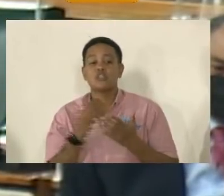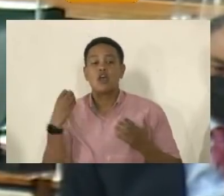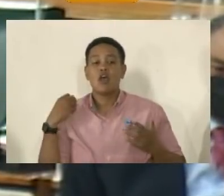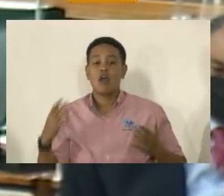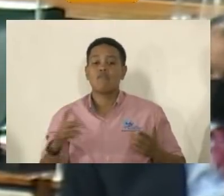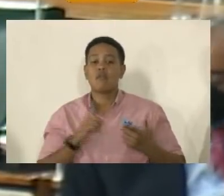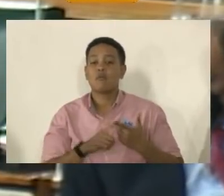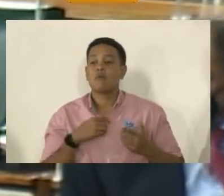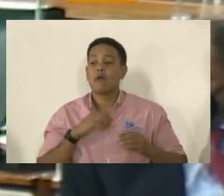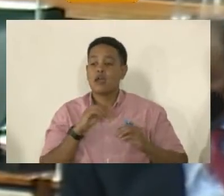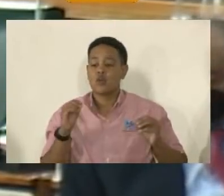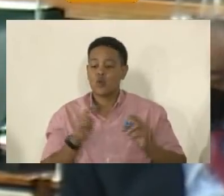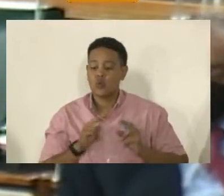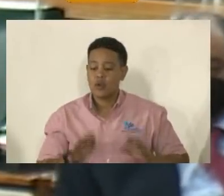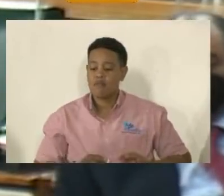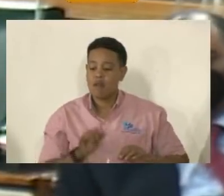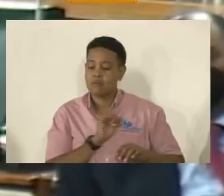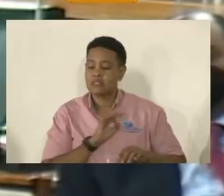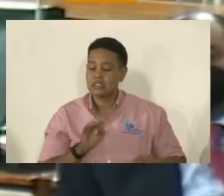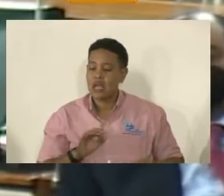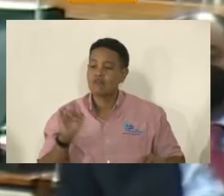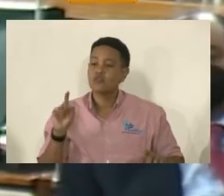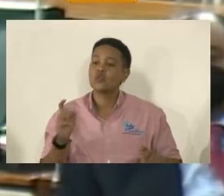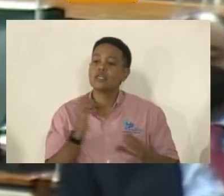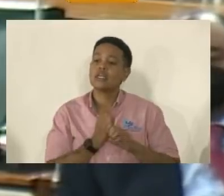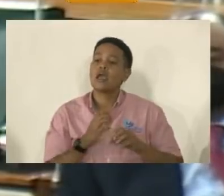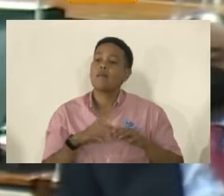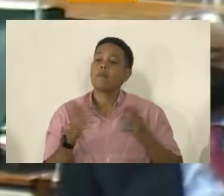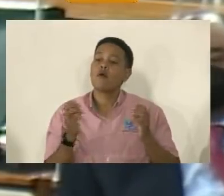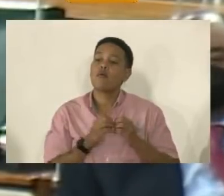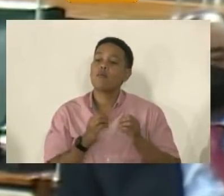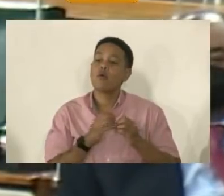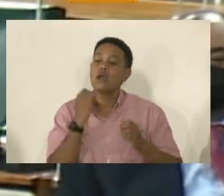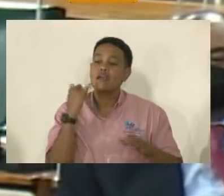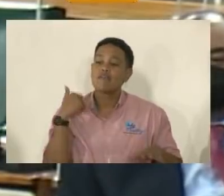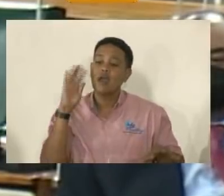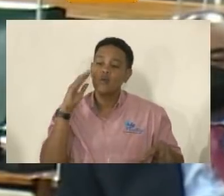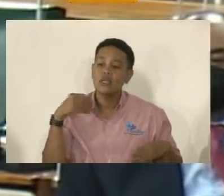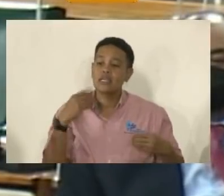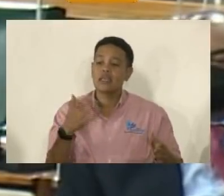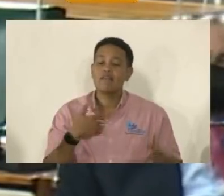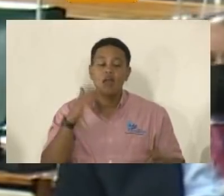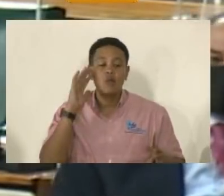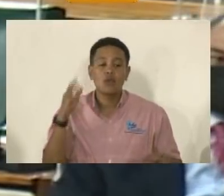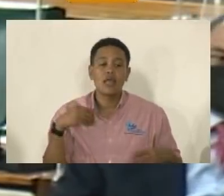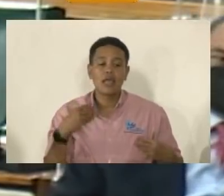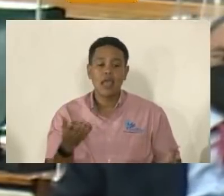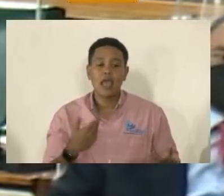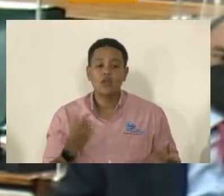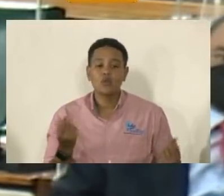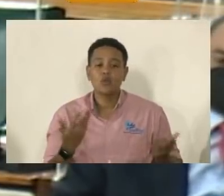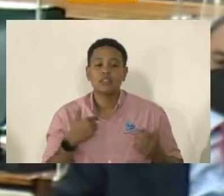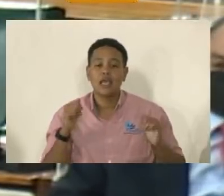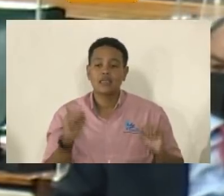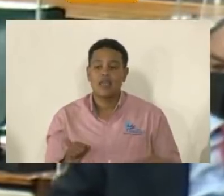my non-uniform staff deserve much more, and if I could give more, I would give it. I do what I can.